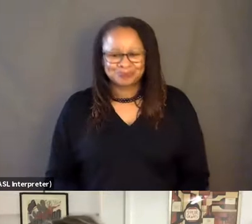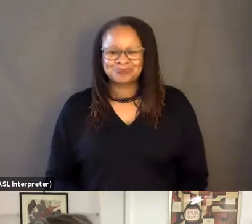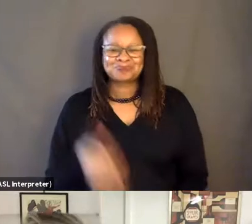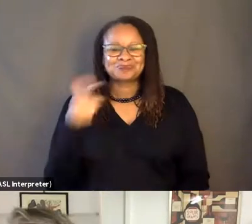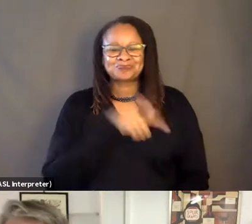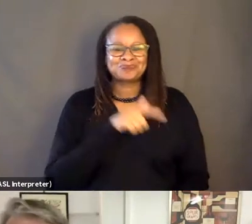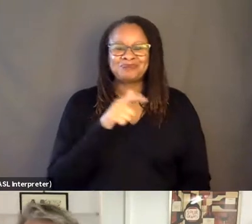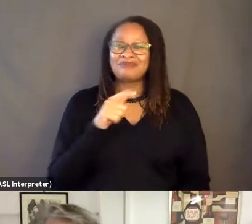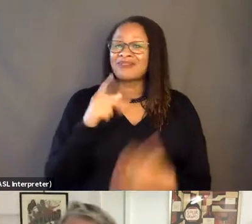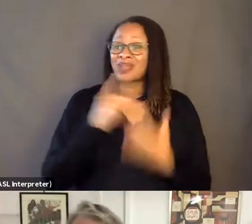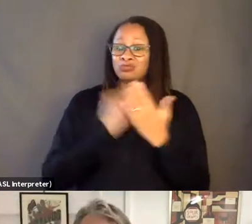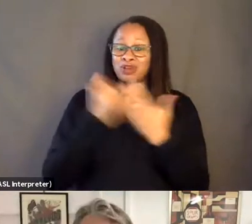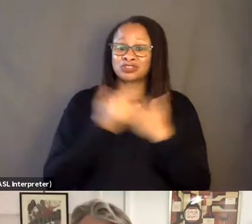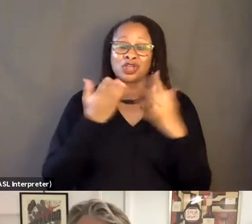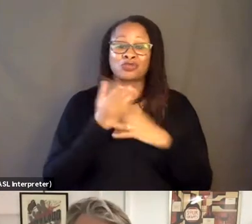project through the producers